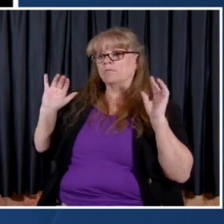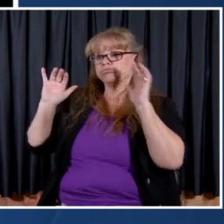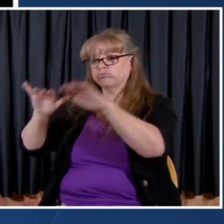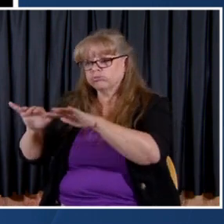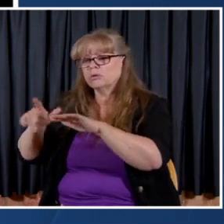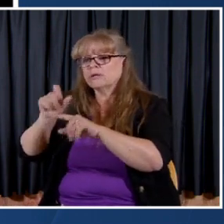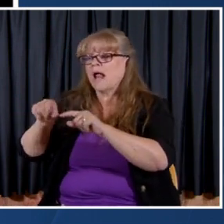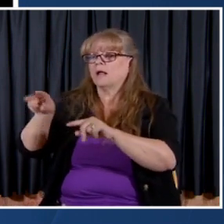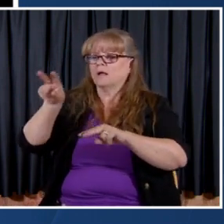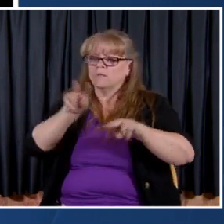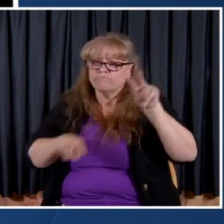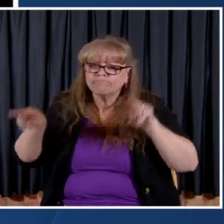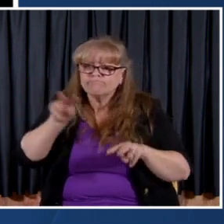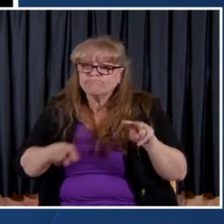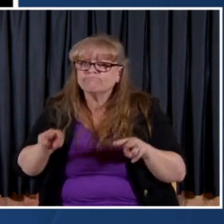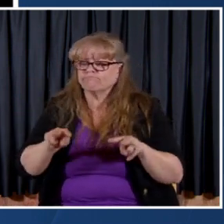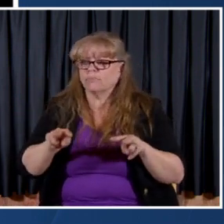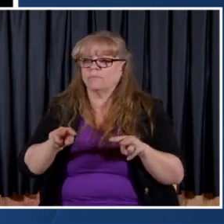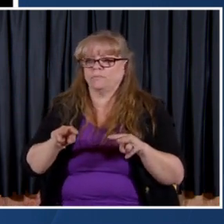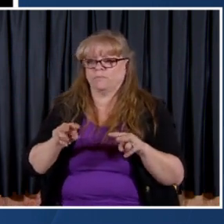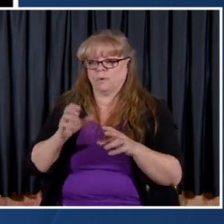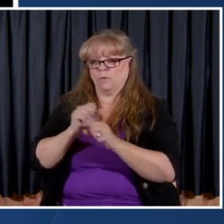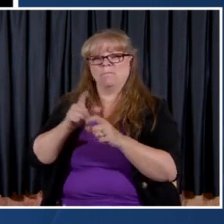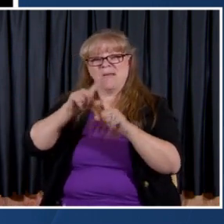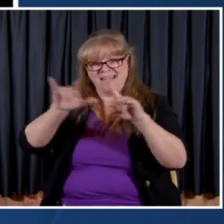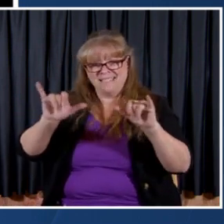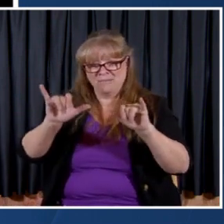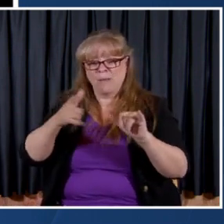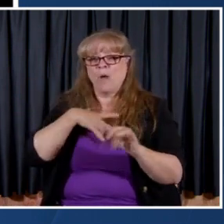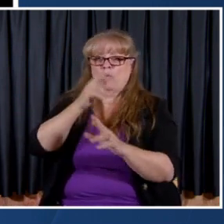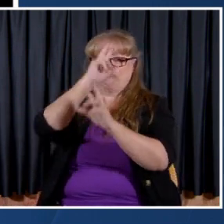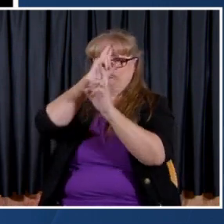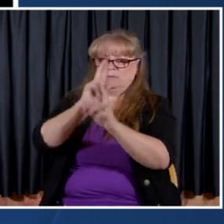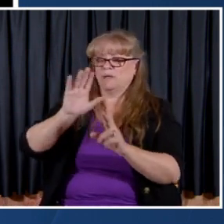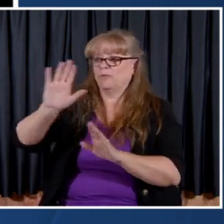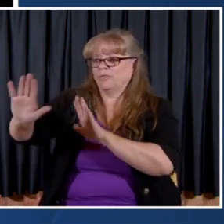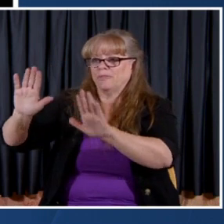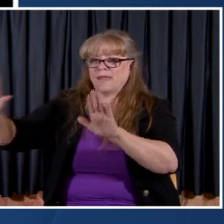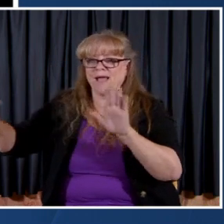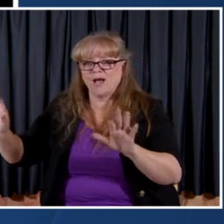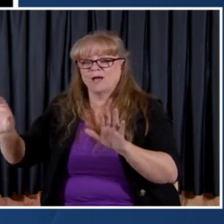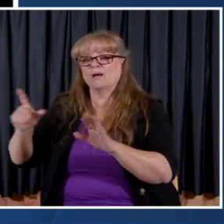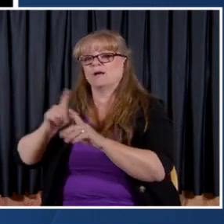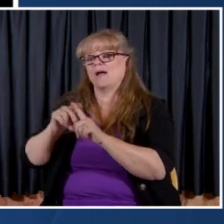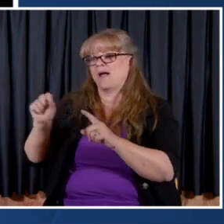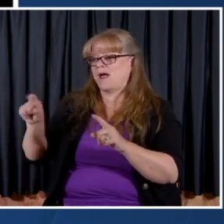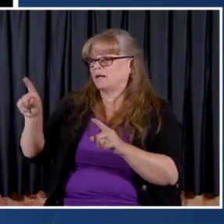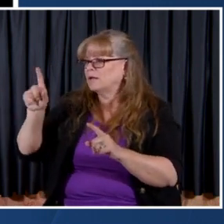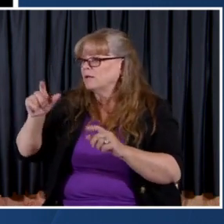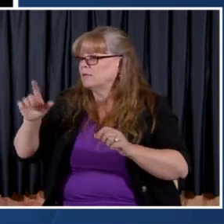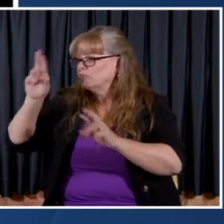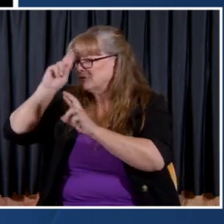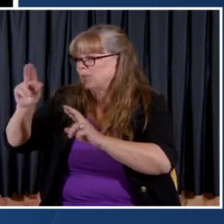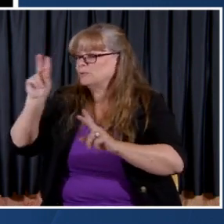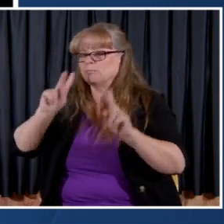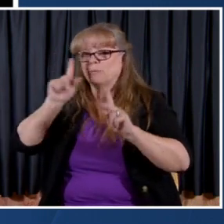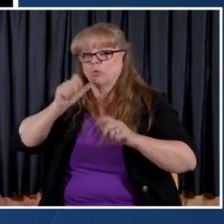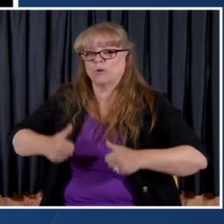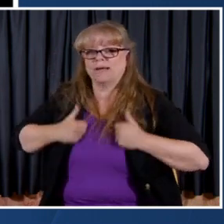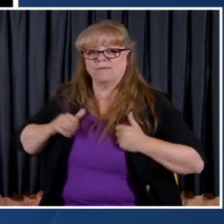of the people that live in the host communities. And I think that they're getting there, just like the rest of us are. I think it's a natural cycle. They're understanding